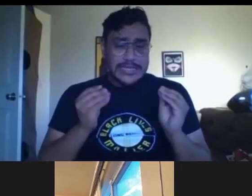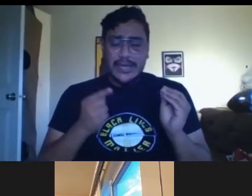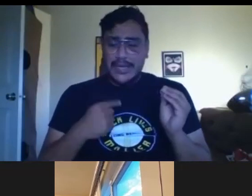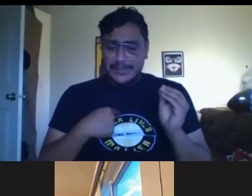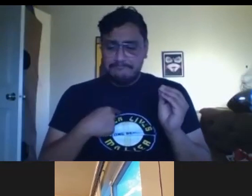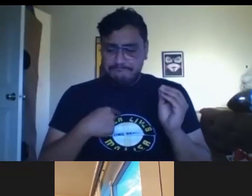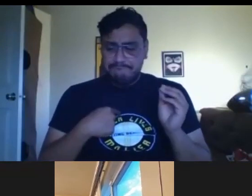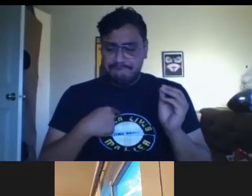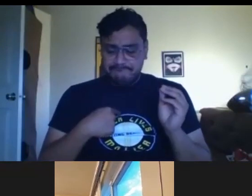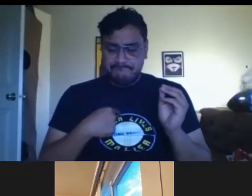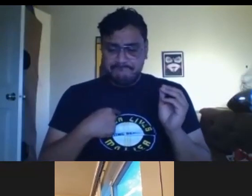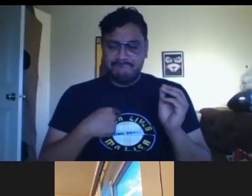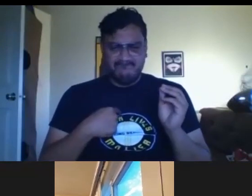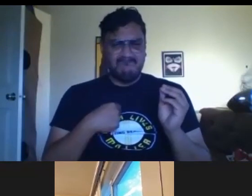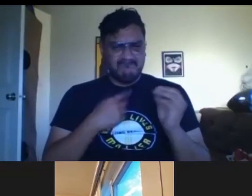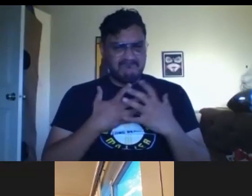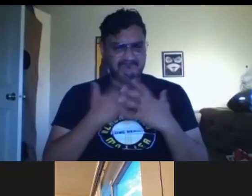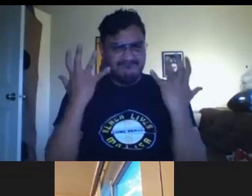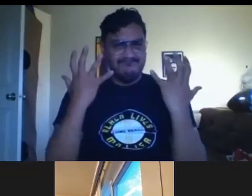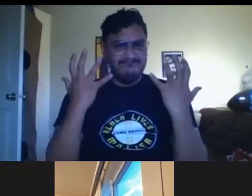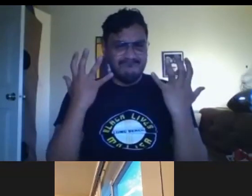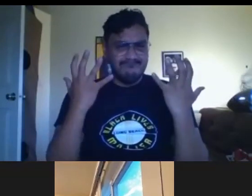very angry. I'm very, very